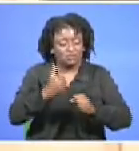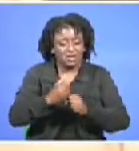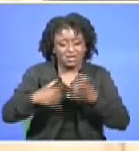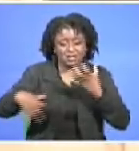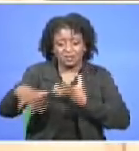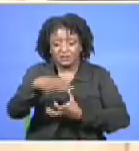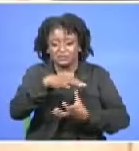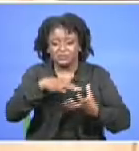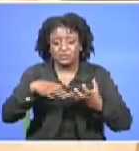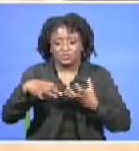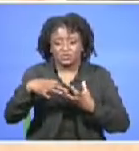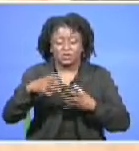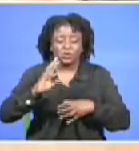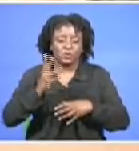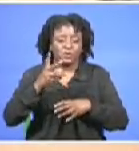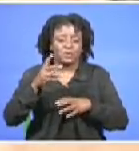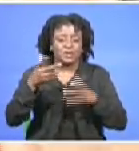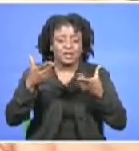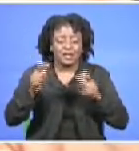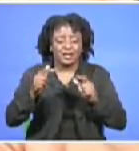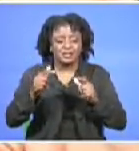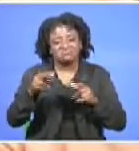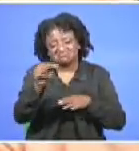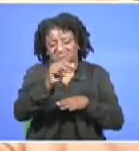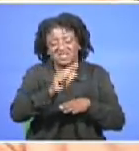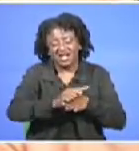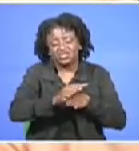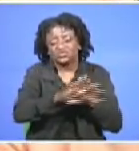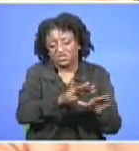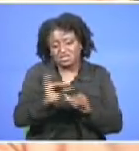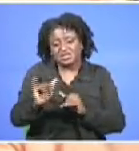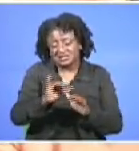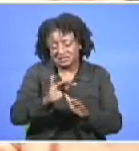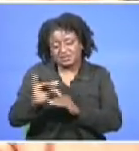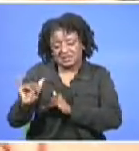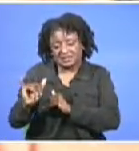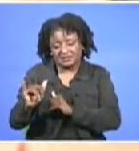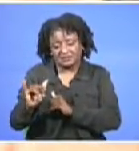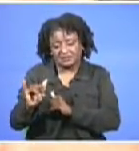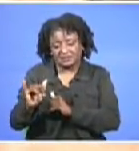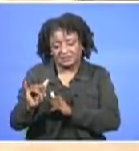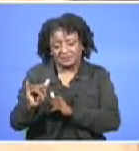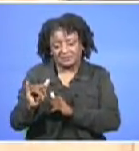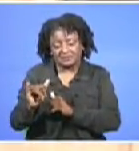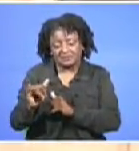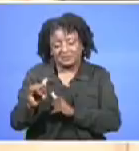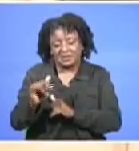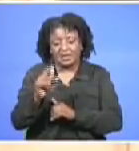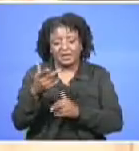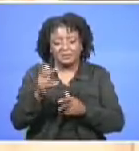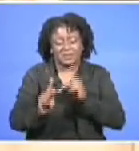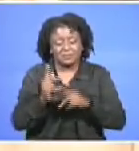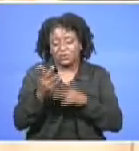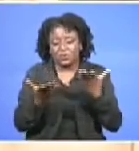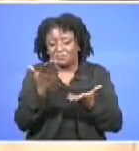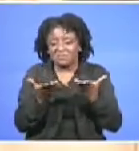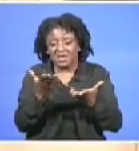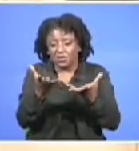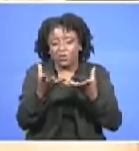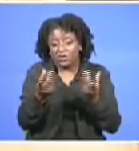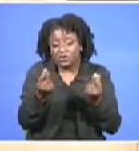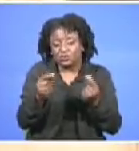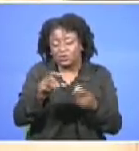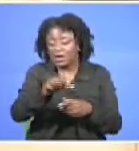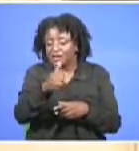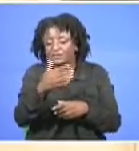And so we are going to allow some natural attrition. We're going to allow those persons who may want to do something else